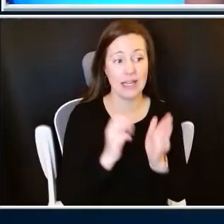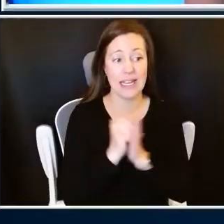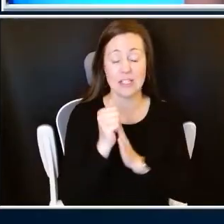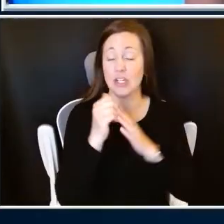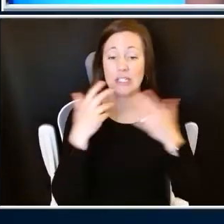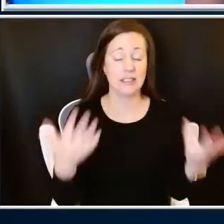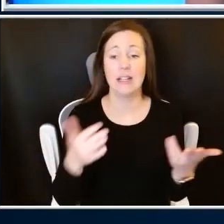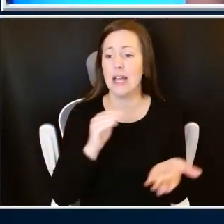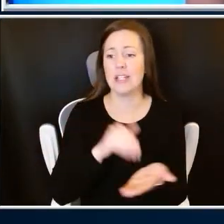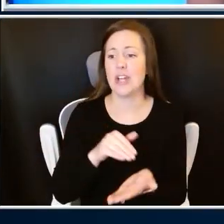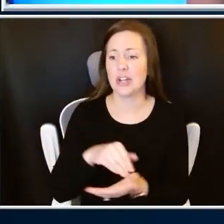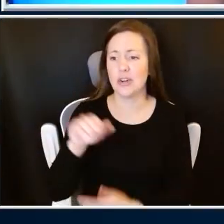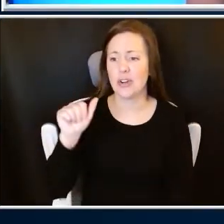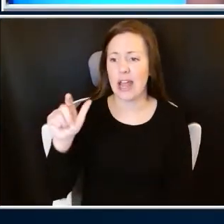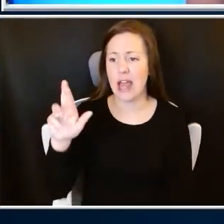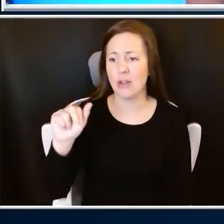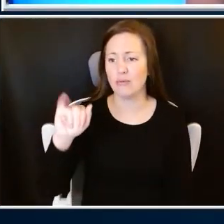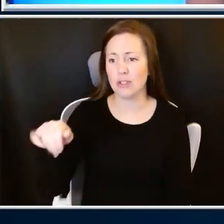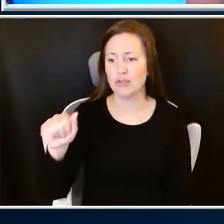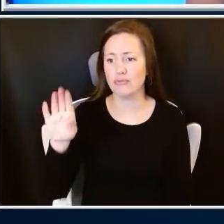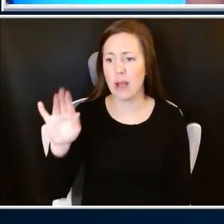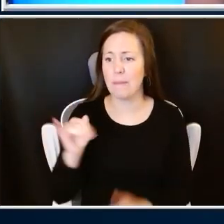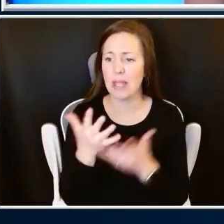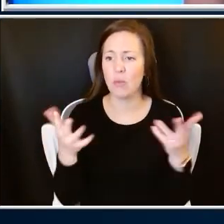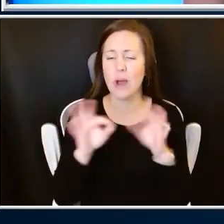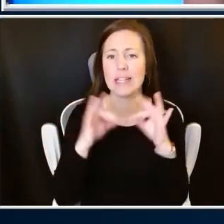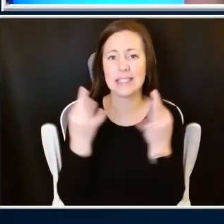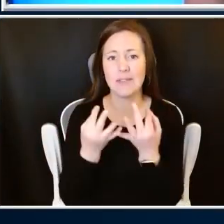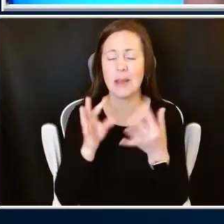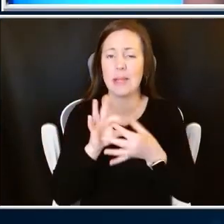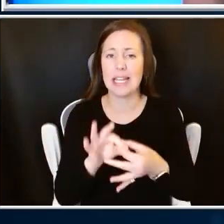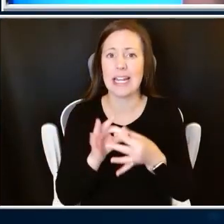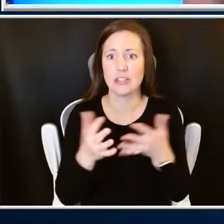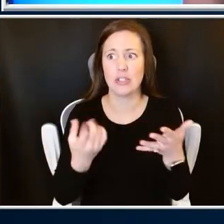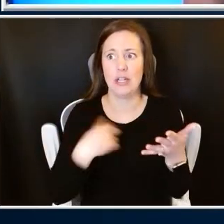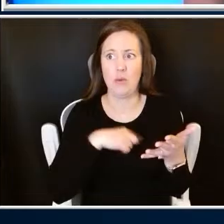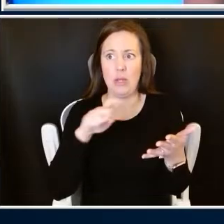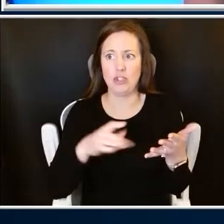what is the family connection? What should we be concerned about?